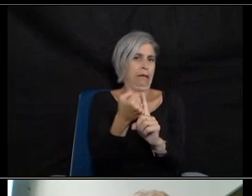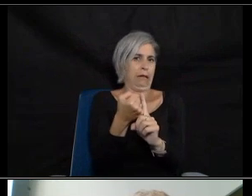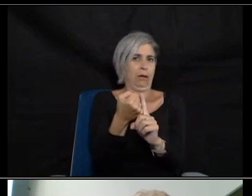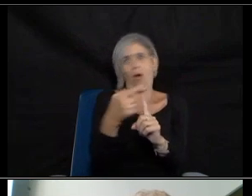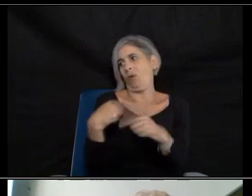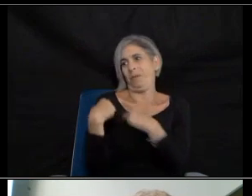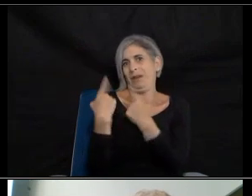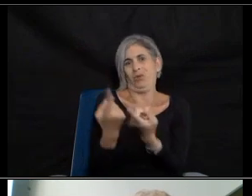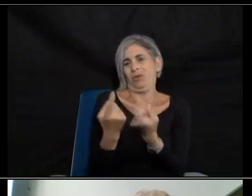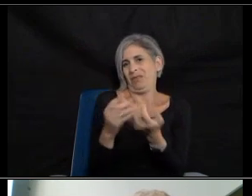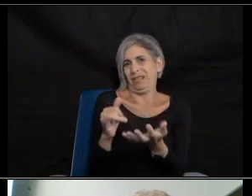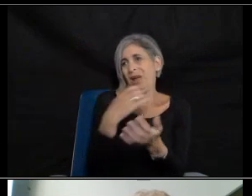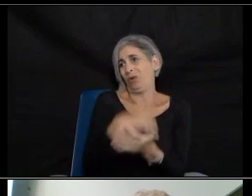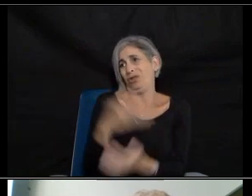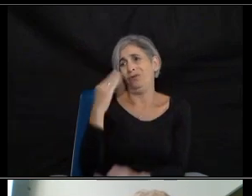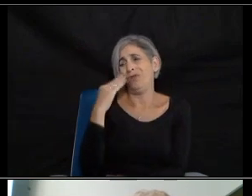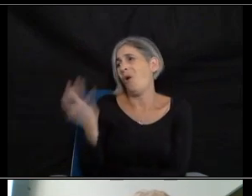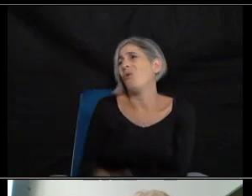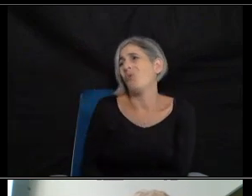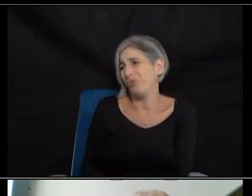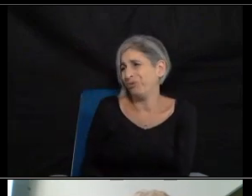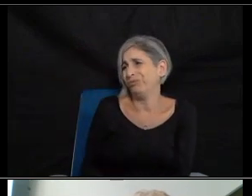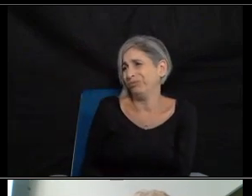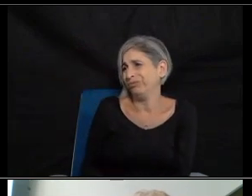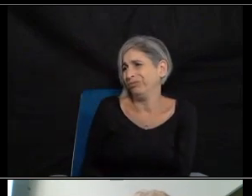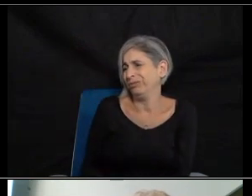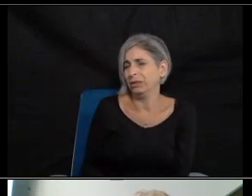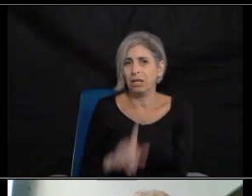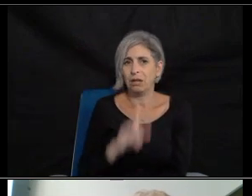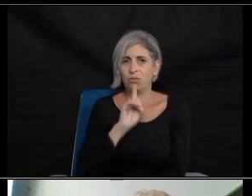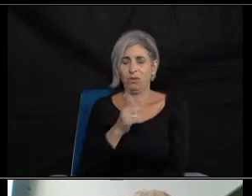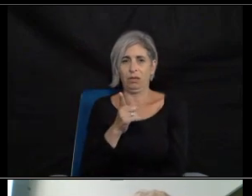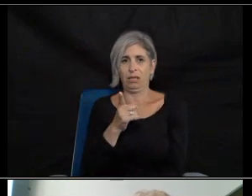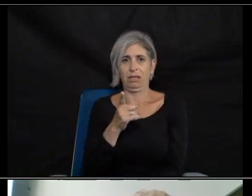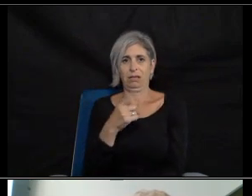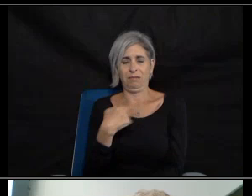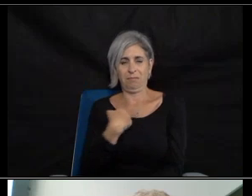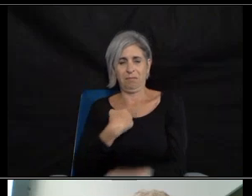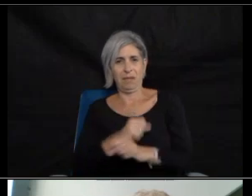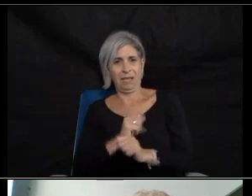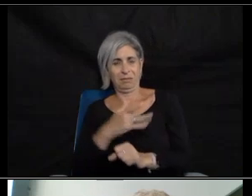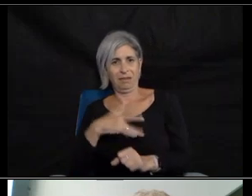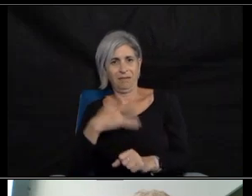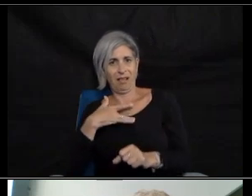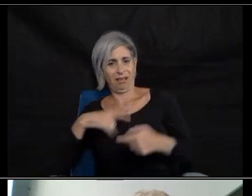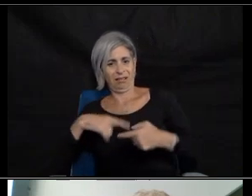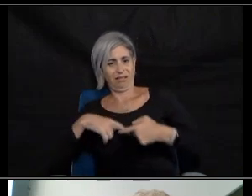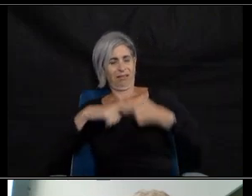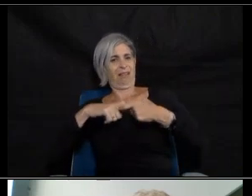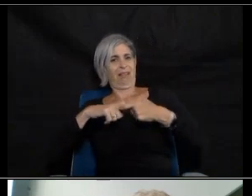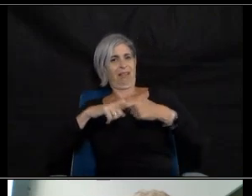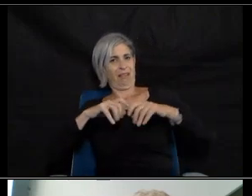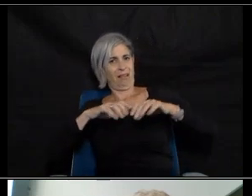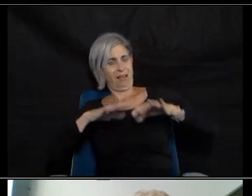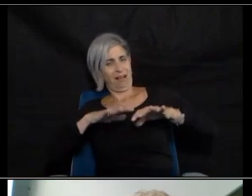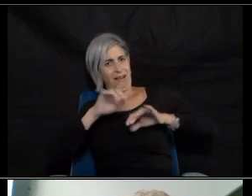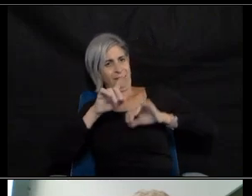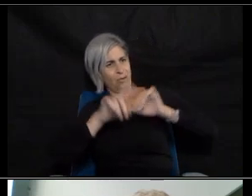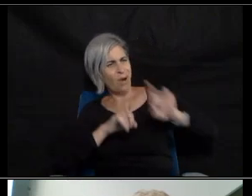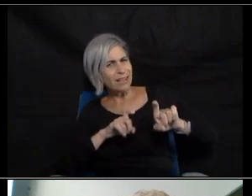going on, and I wish you had known. And it really just gives me this pause because I have to then ask,